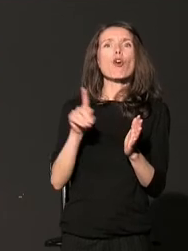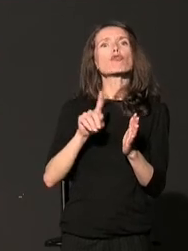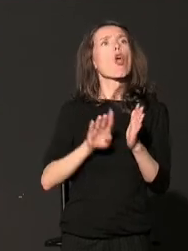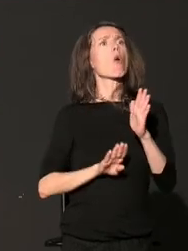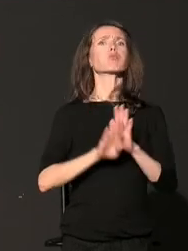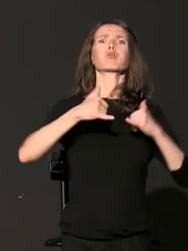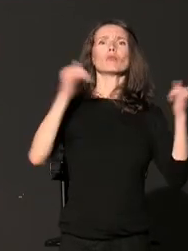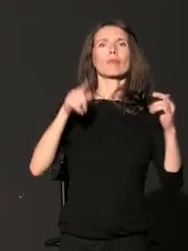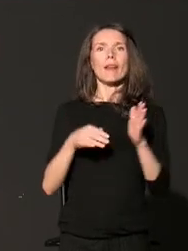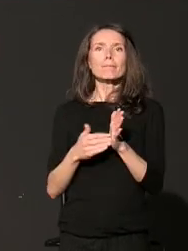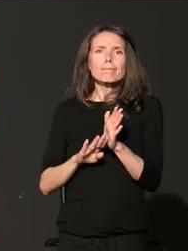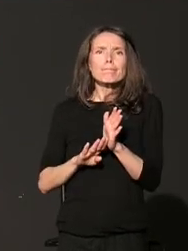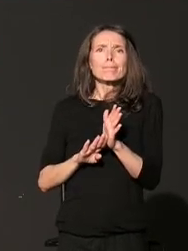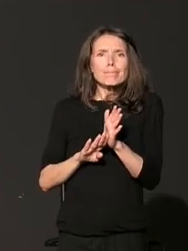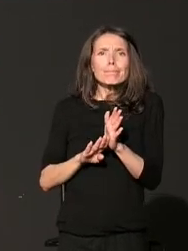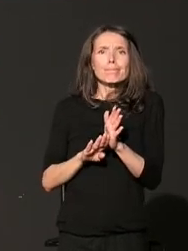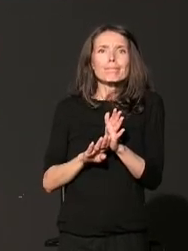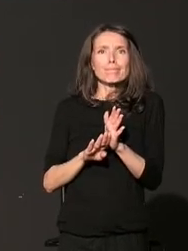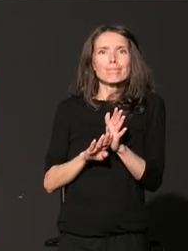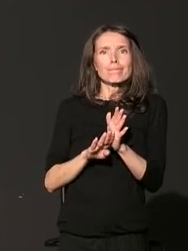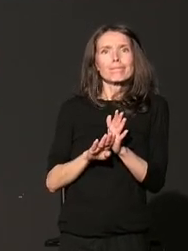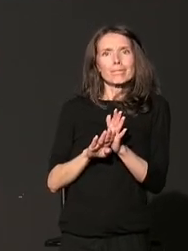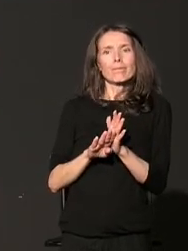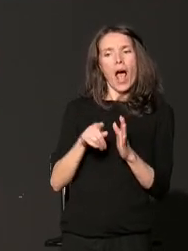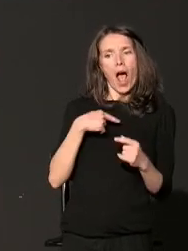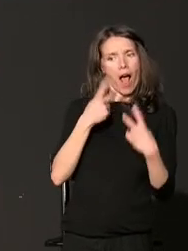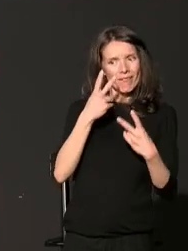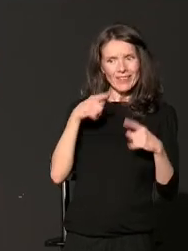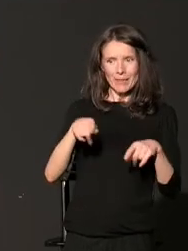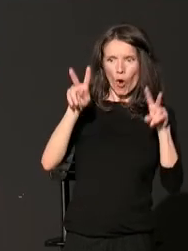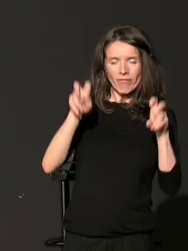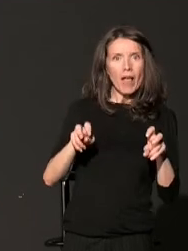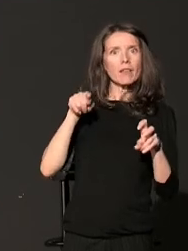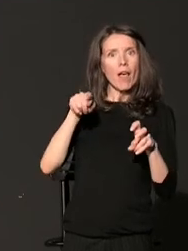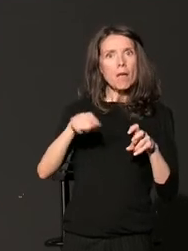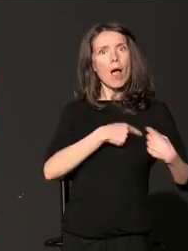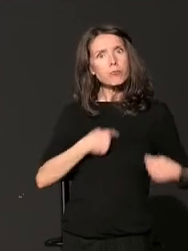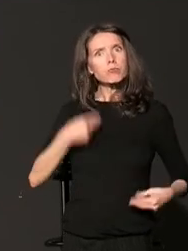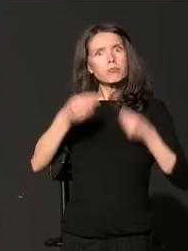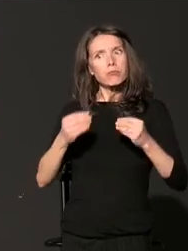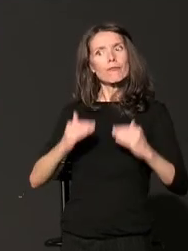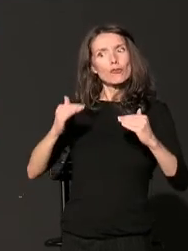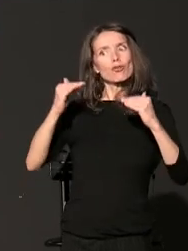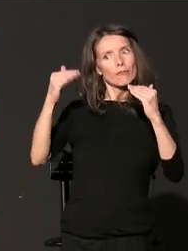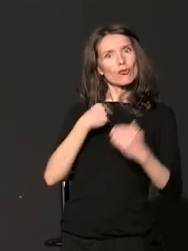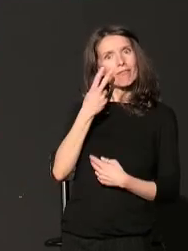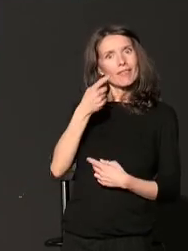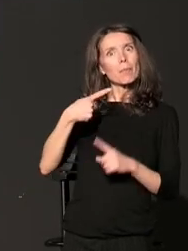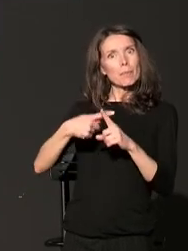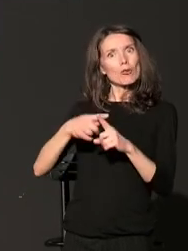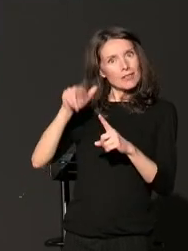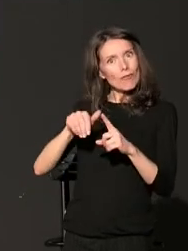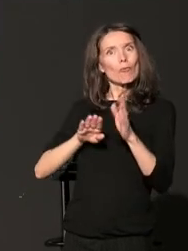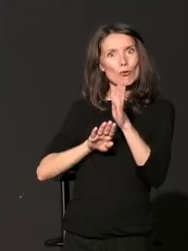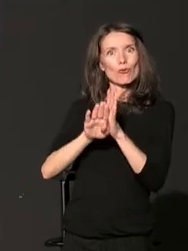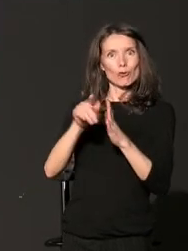showing so much promise and so much positivity that it's a joy really to be here. I wanted to share some research that I actually came across